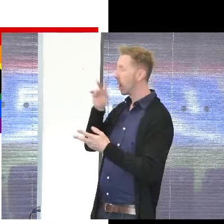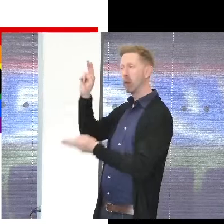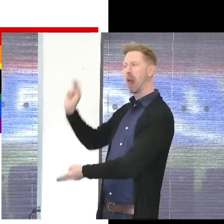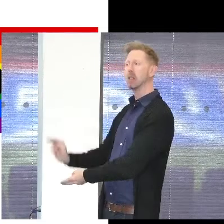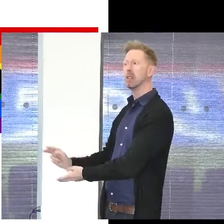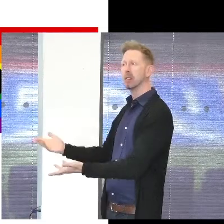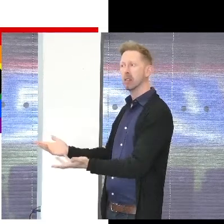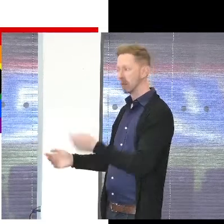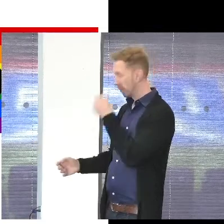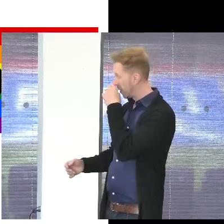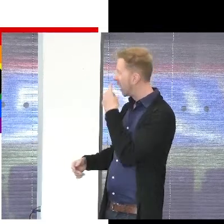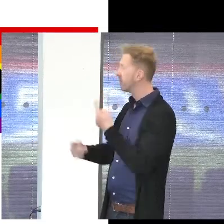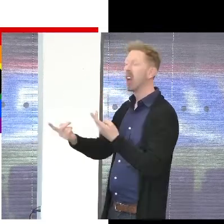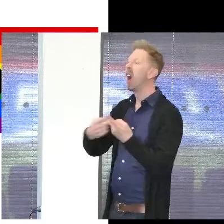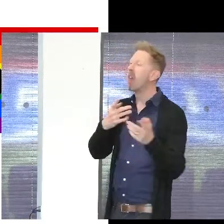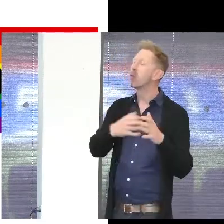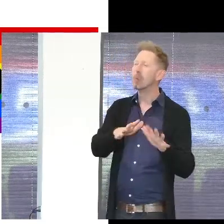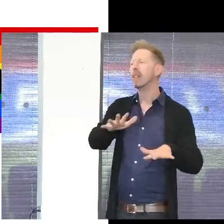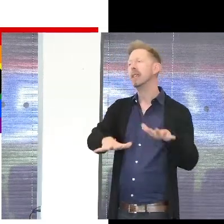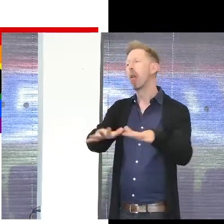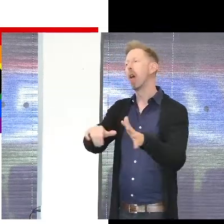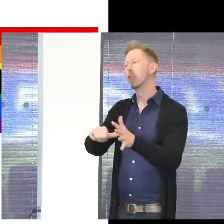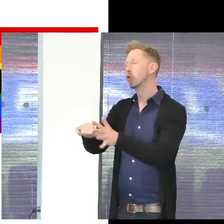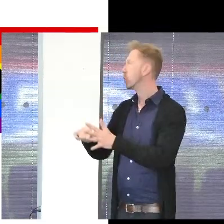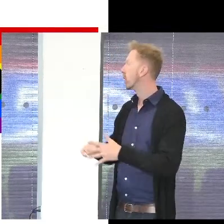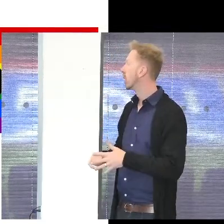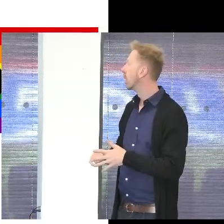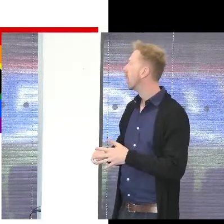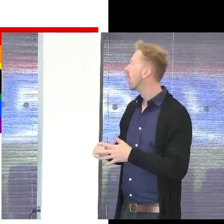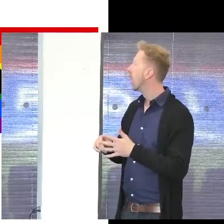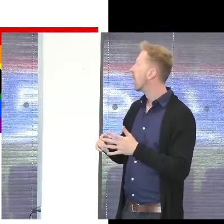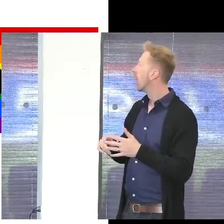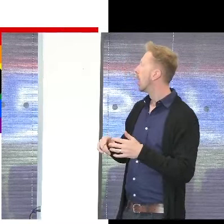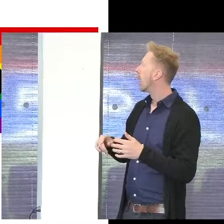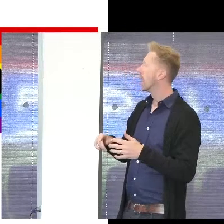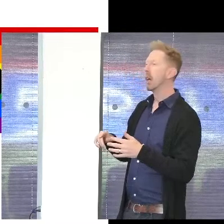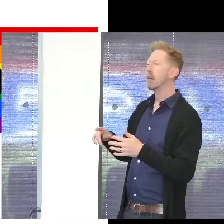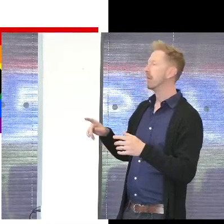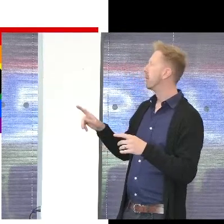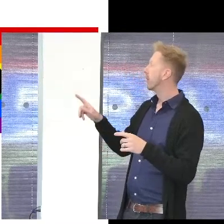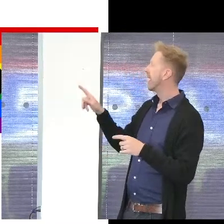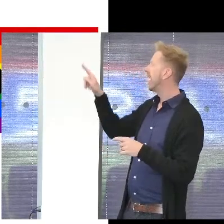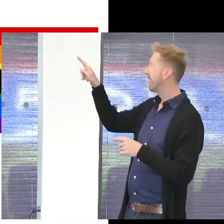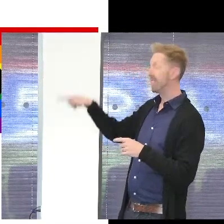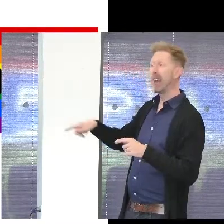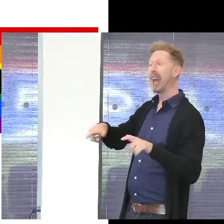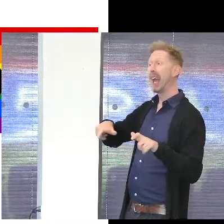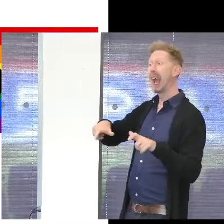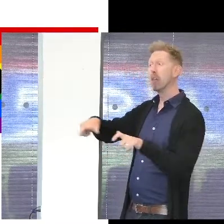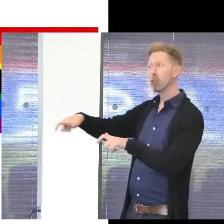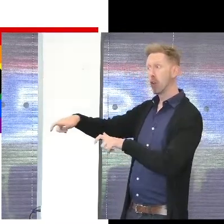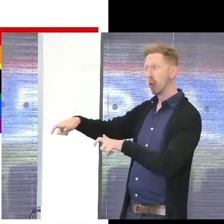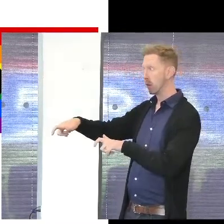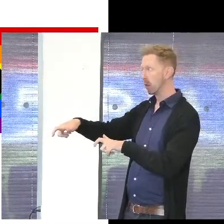And it's the same for the other groups as well. I think there's a quote from Jess Blair, the head of the ERS, that if this sort of trend continues, it's